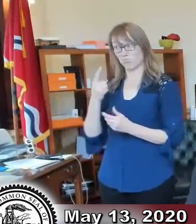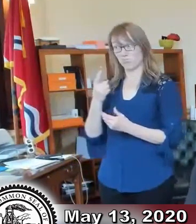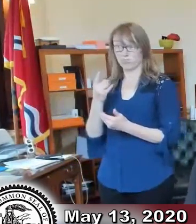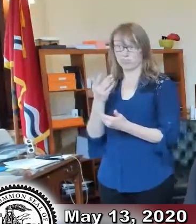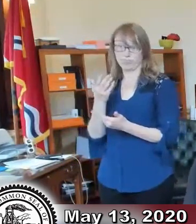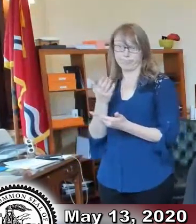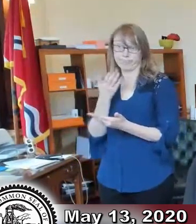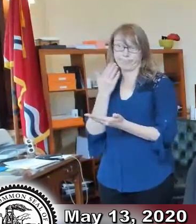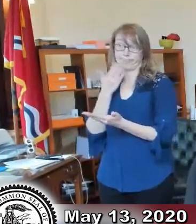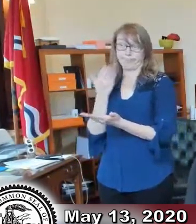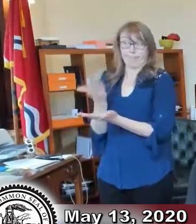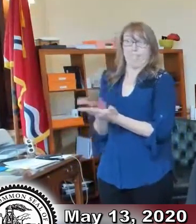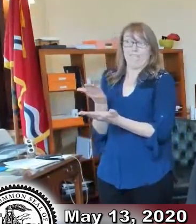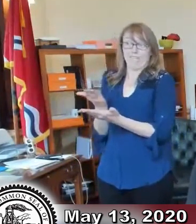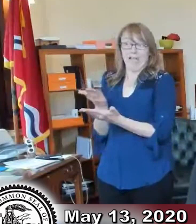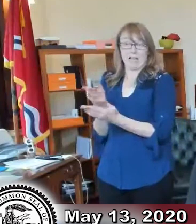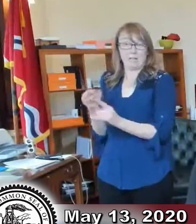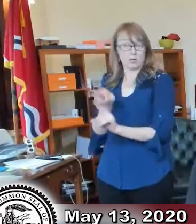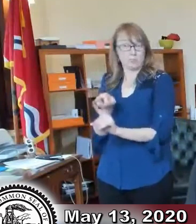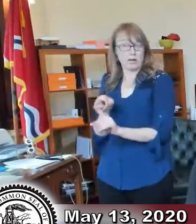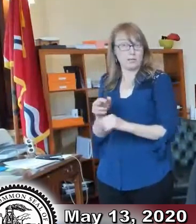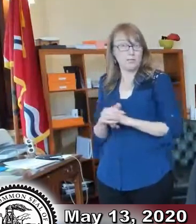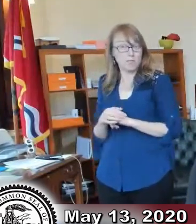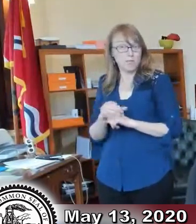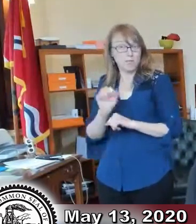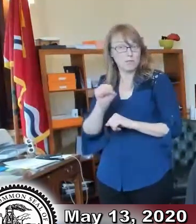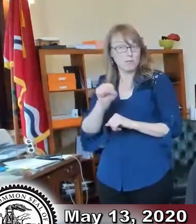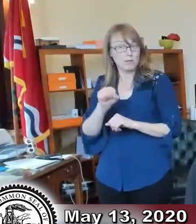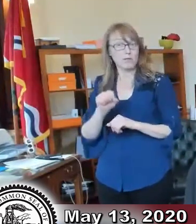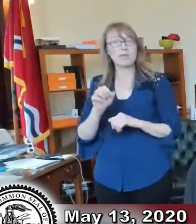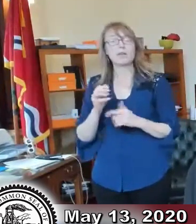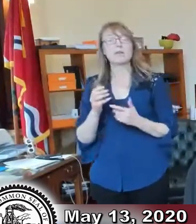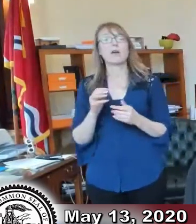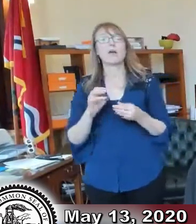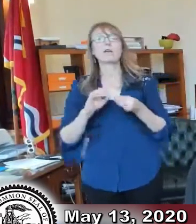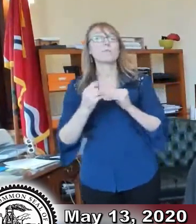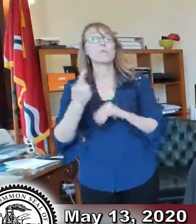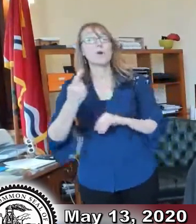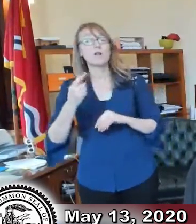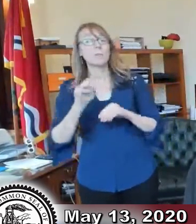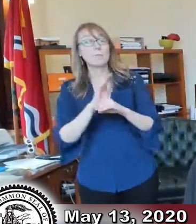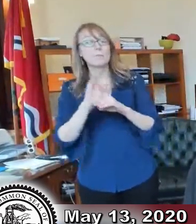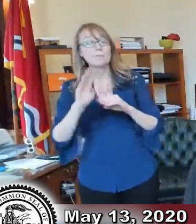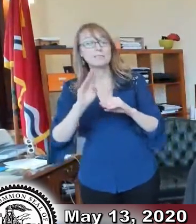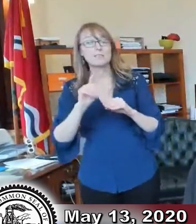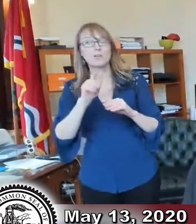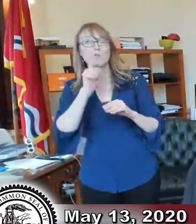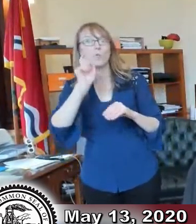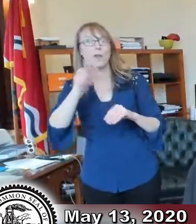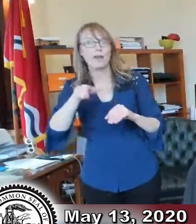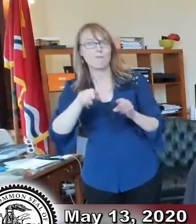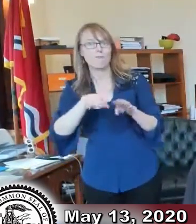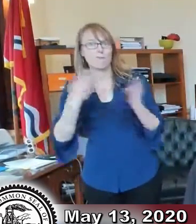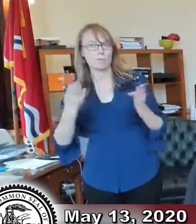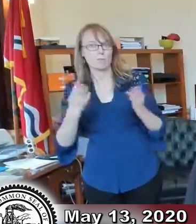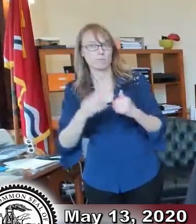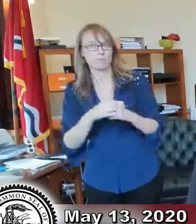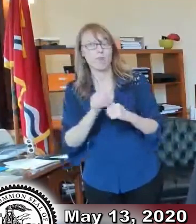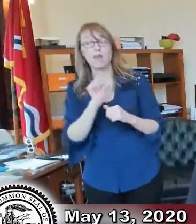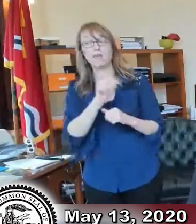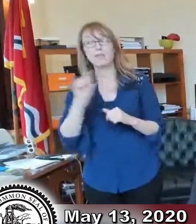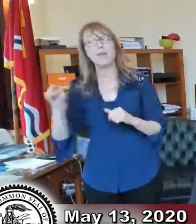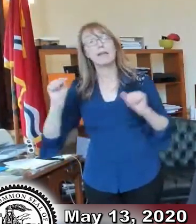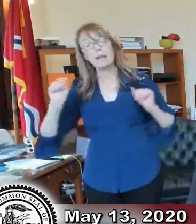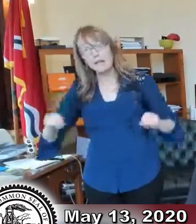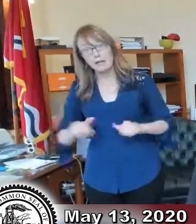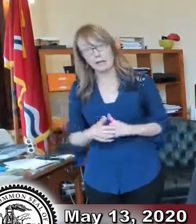And I think there's a couple of things. One, businesses don't need to reopen on May 18th. They can. But you also